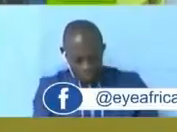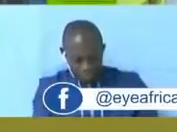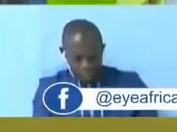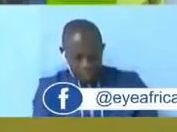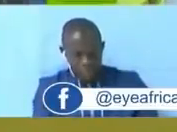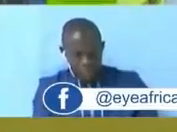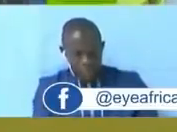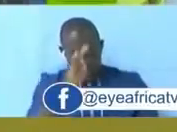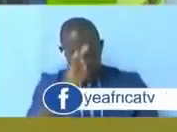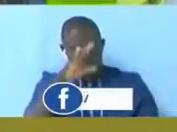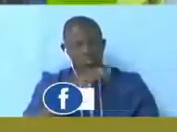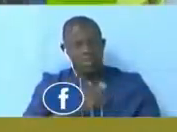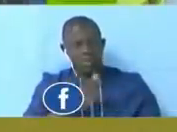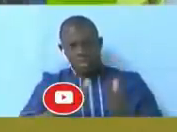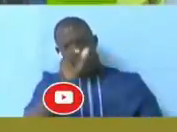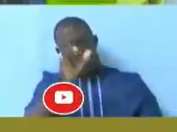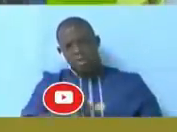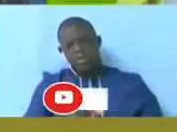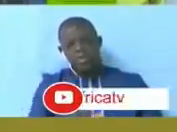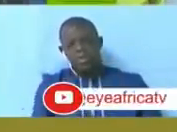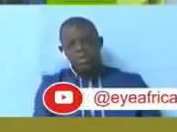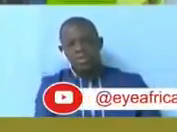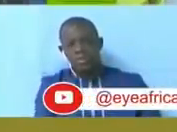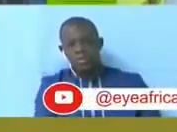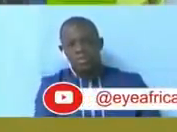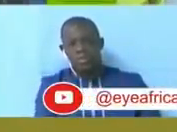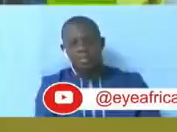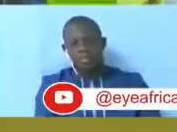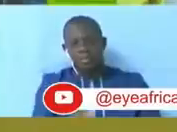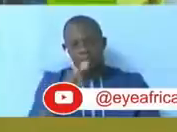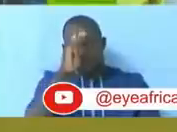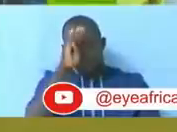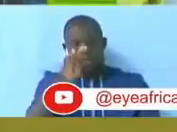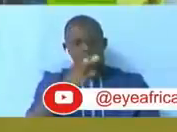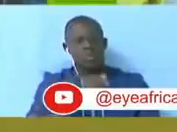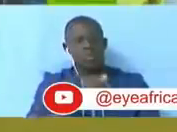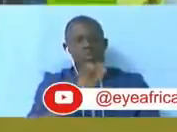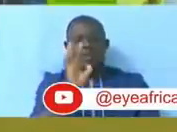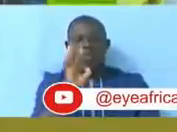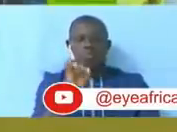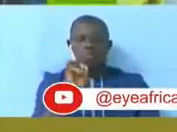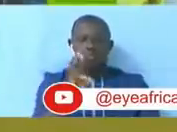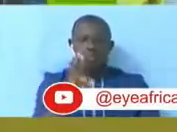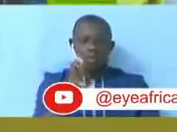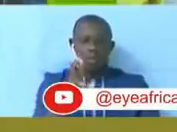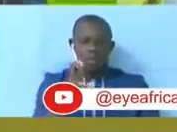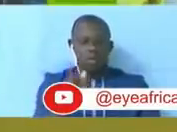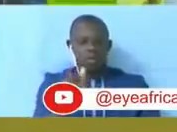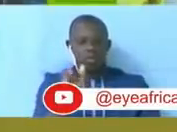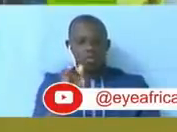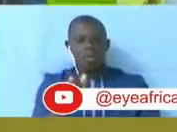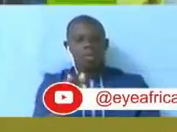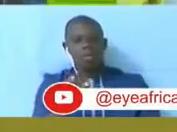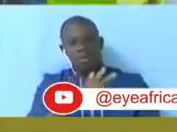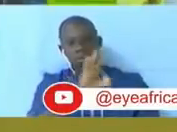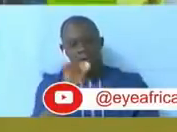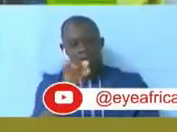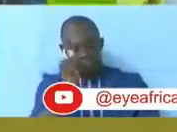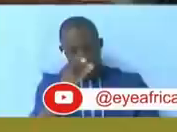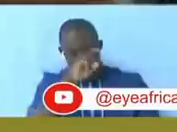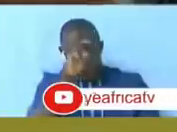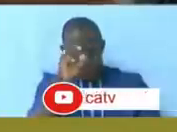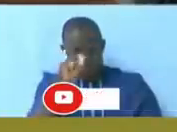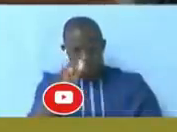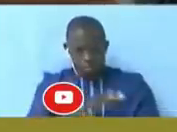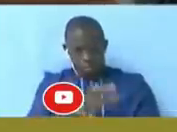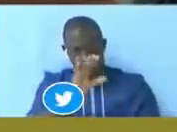Kaya inimbarabake, Chairman. Thank you, Mr. Touré, for your wonderful work. Inimbarabake, Mr. Touré, me musero di ila doku